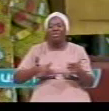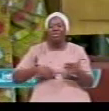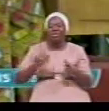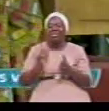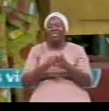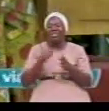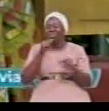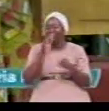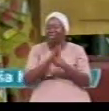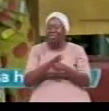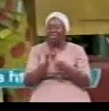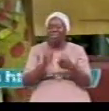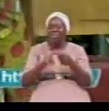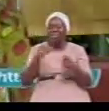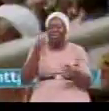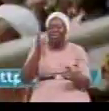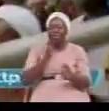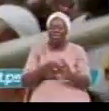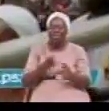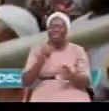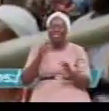choir. Praise the Lord!